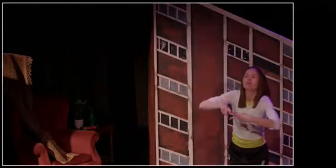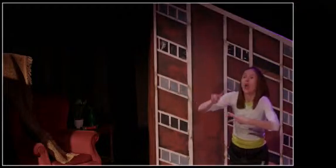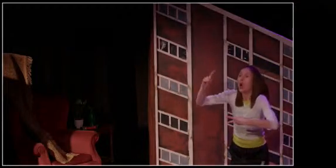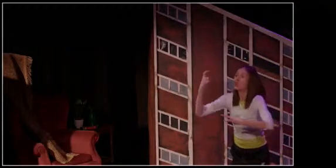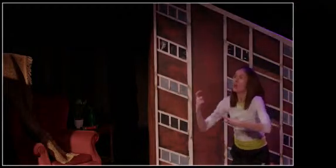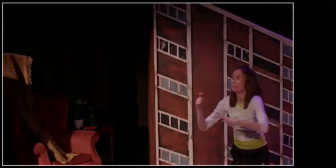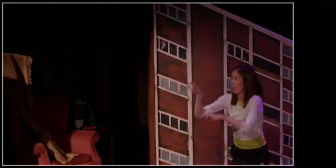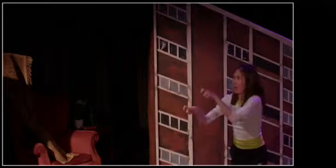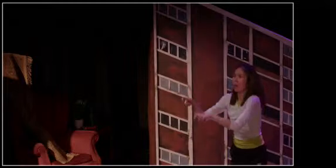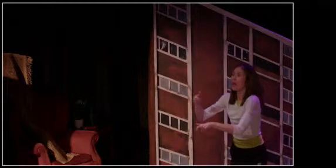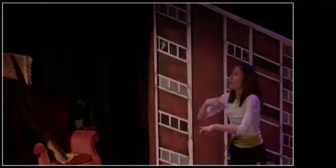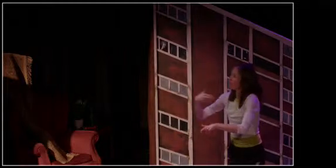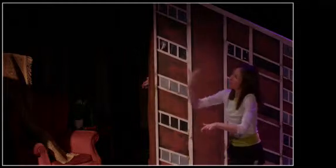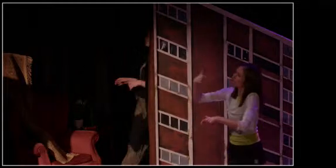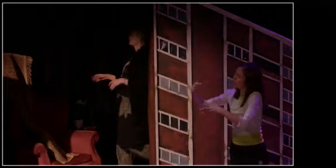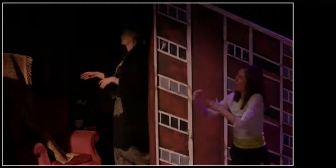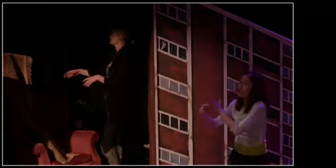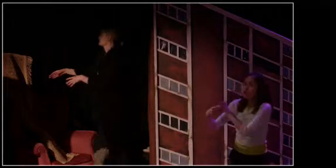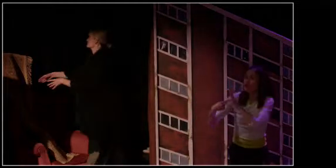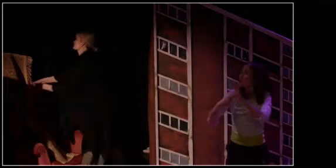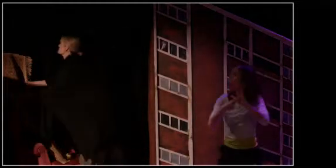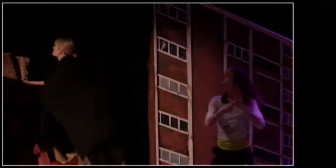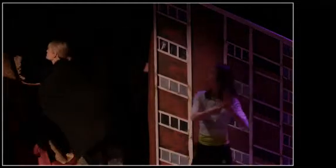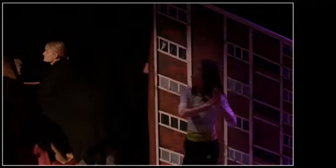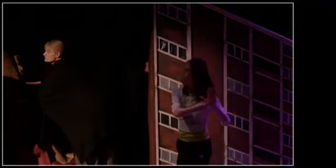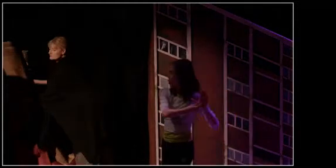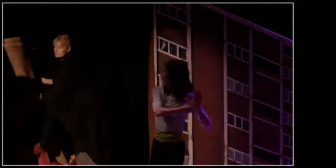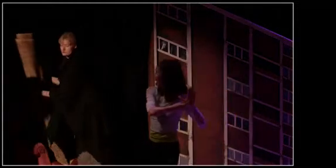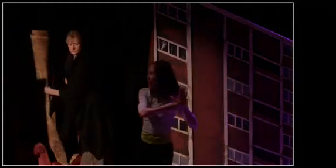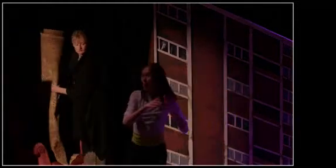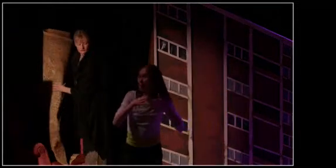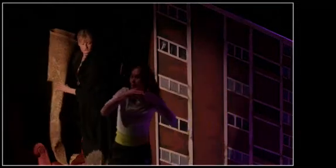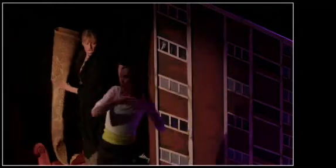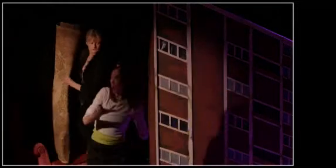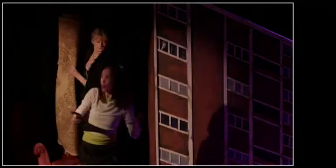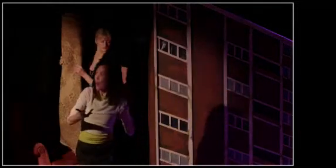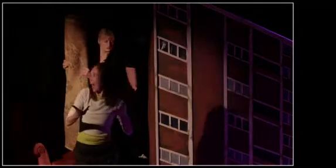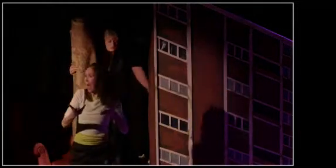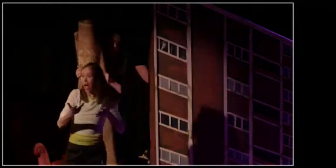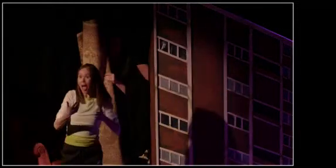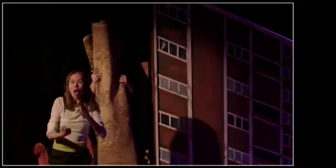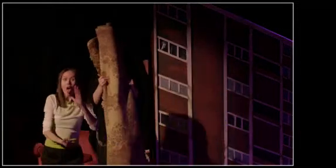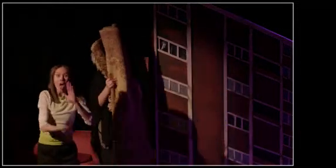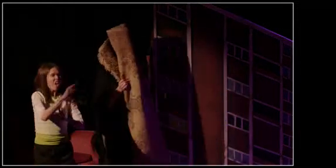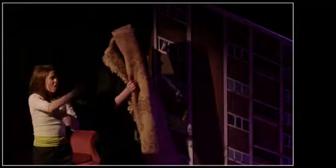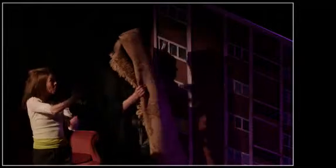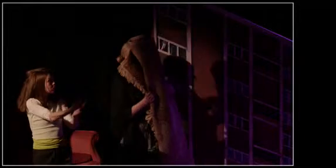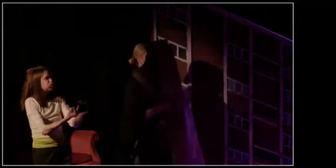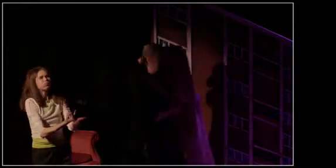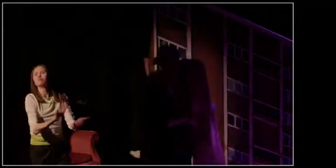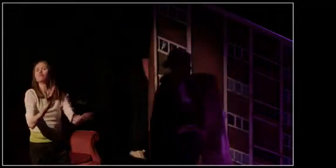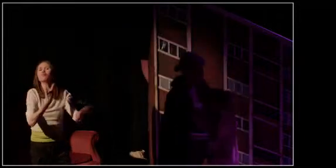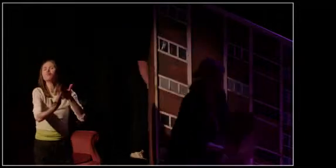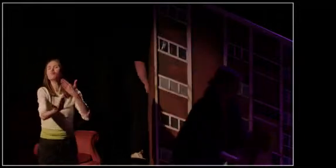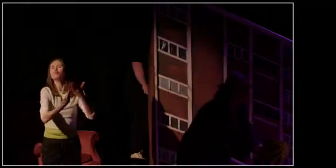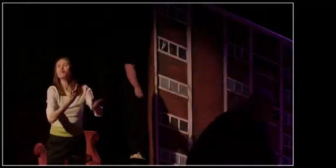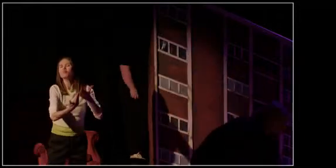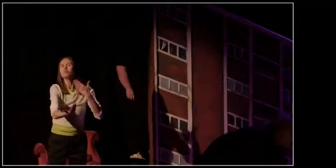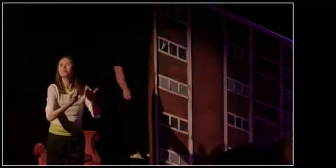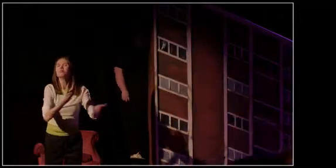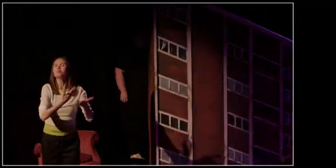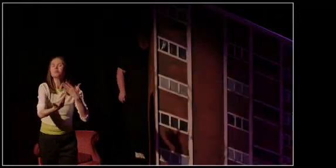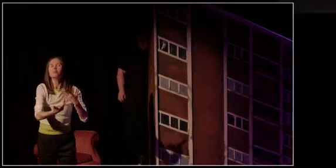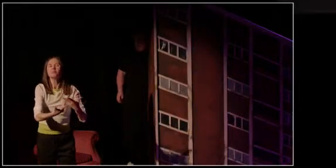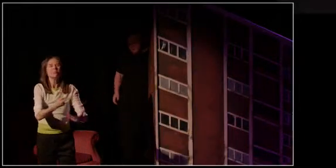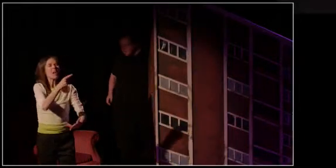throws them back on shore, thinking the news they have for Polixenes is of no consequence, then let him Call me a rogue for being meddlesome, for it